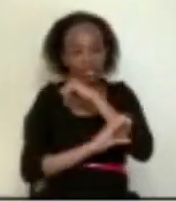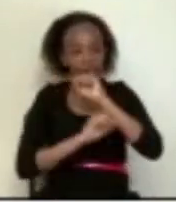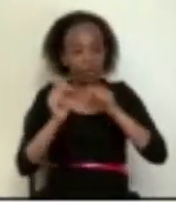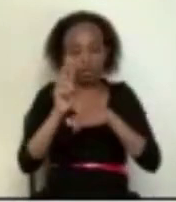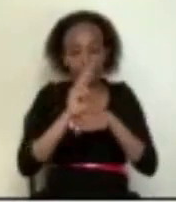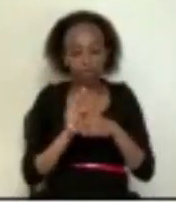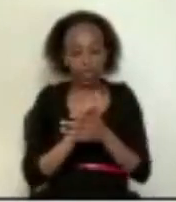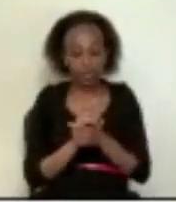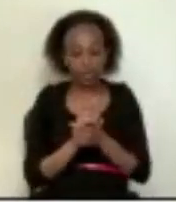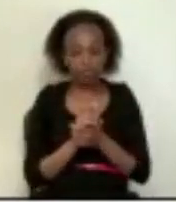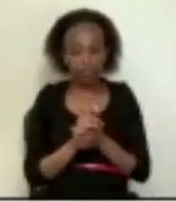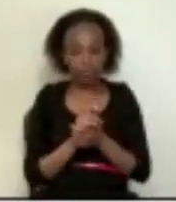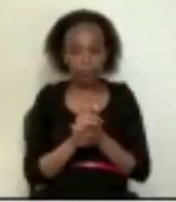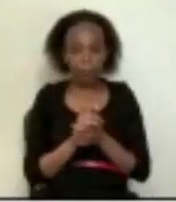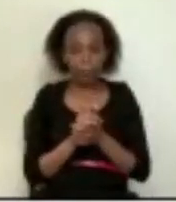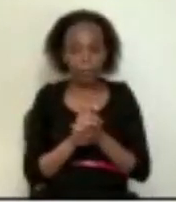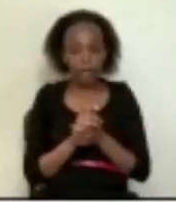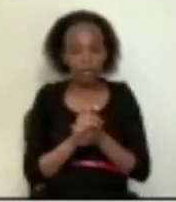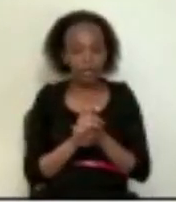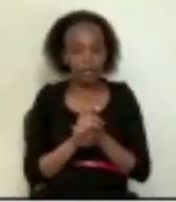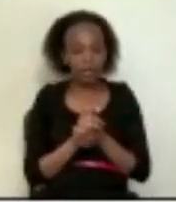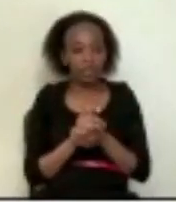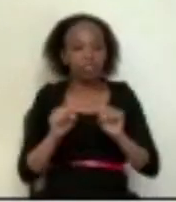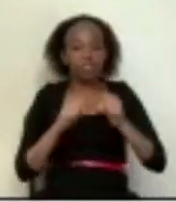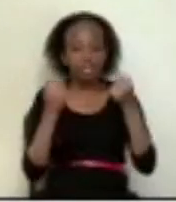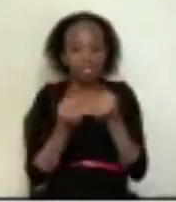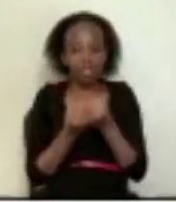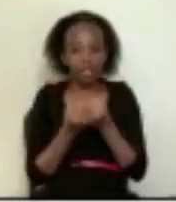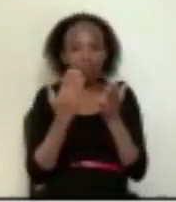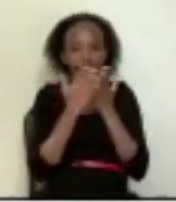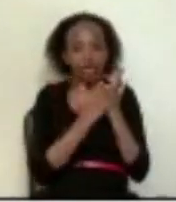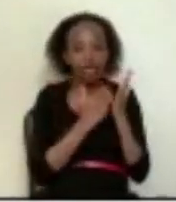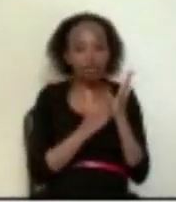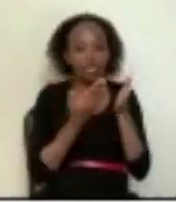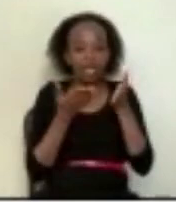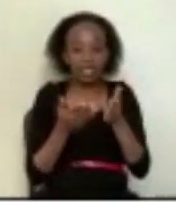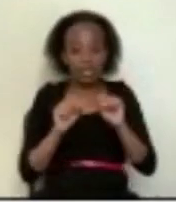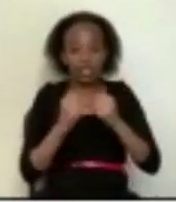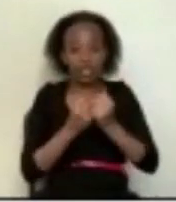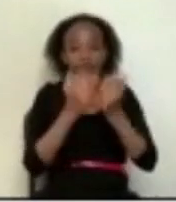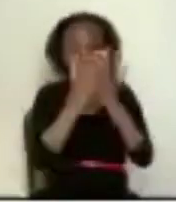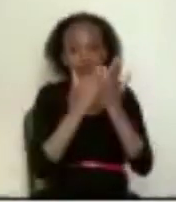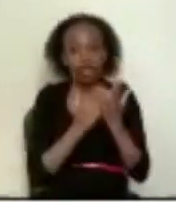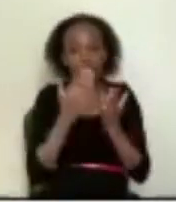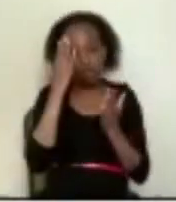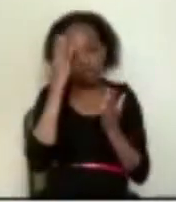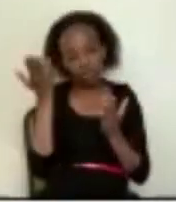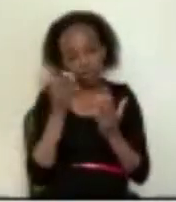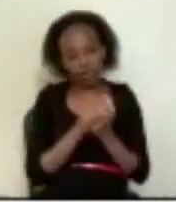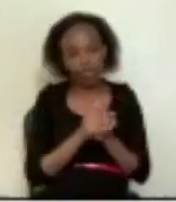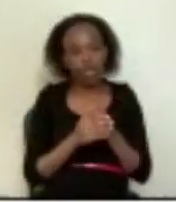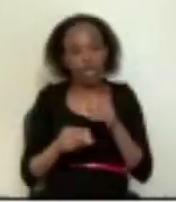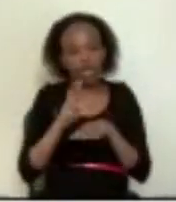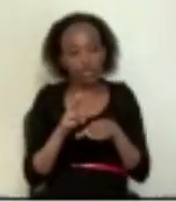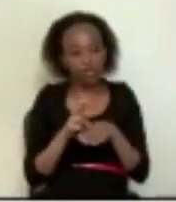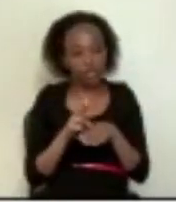the countries that were mainly set aside to use for social programs. So these social programs, you know, I'll use